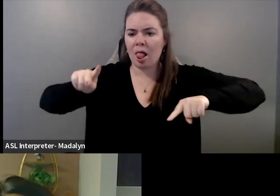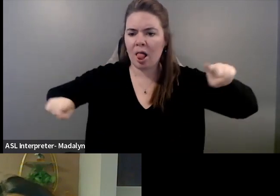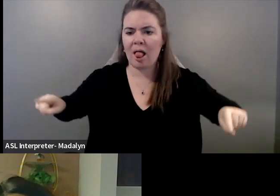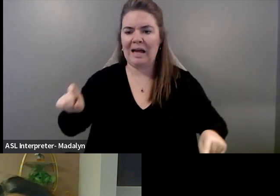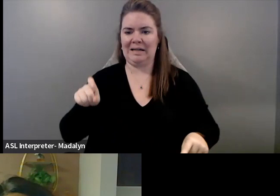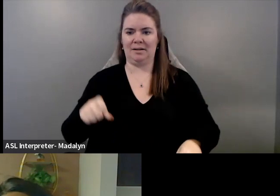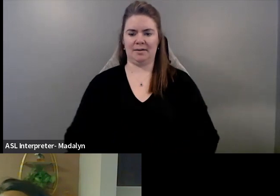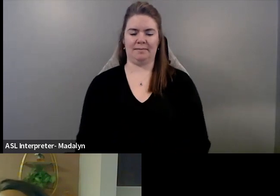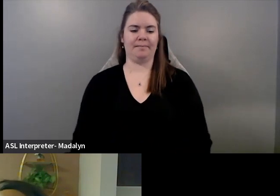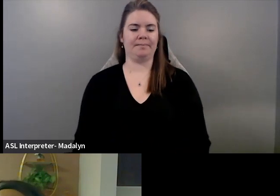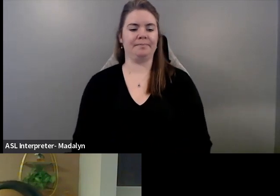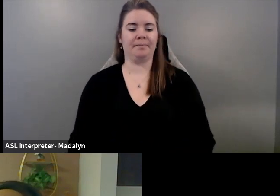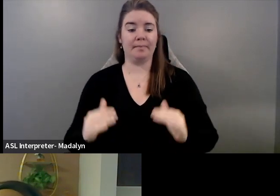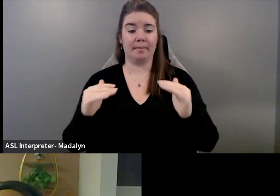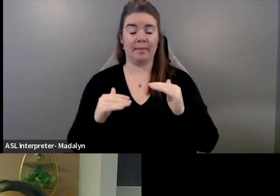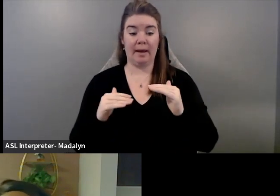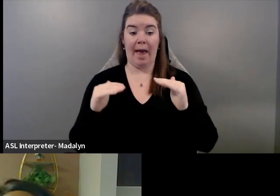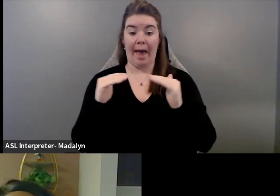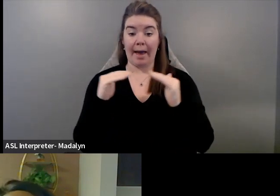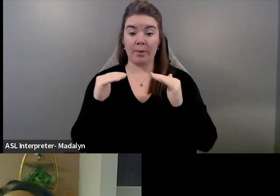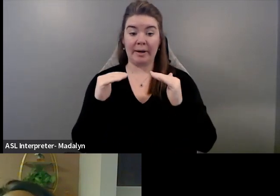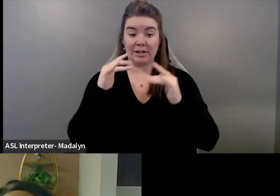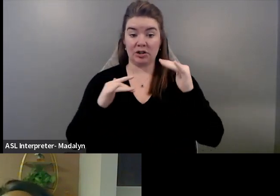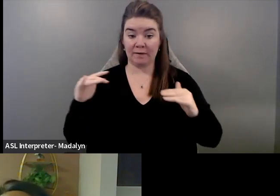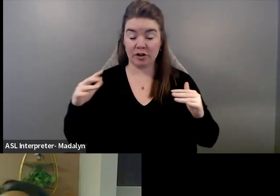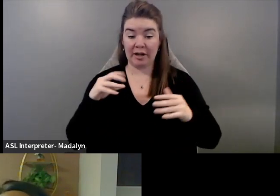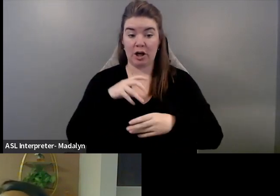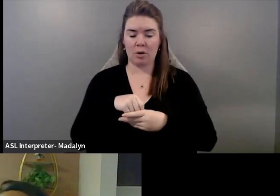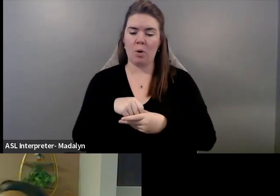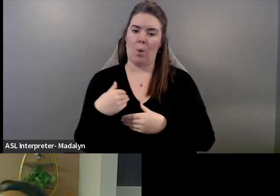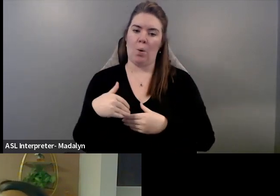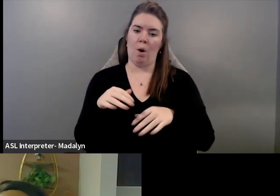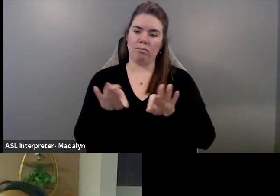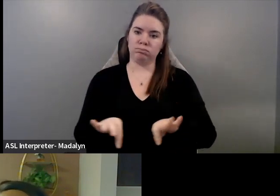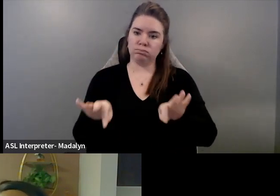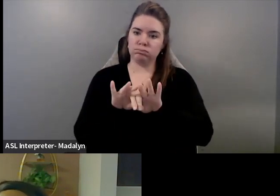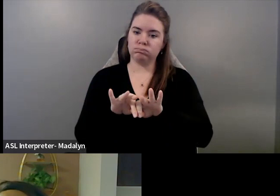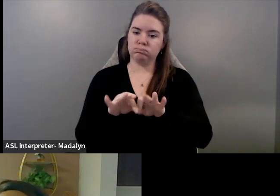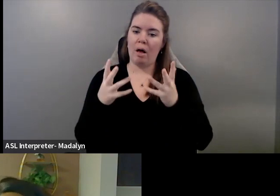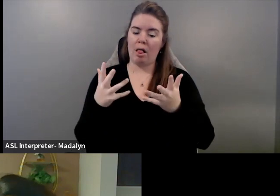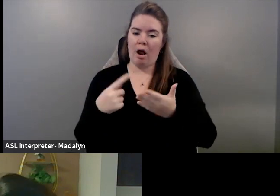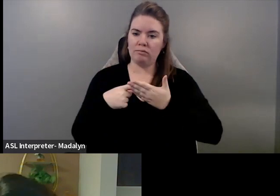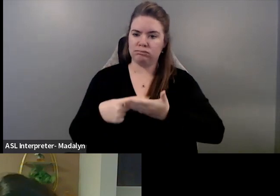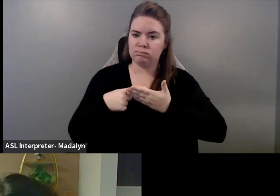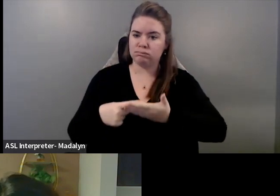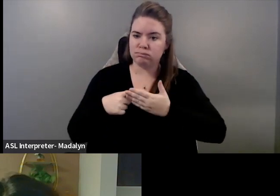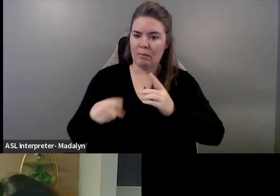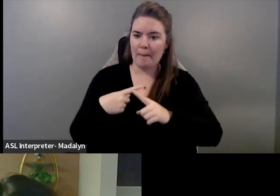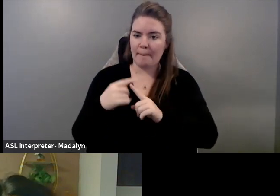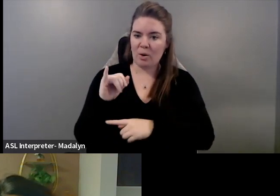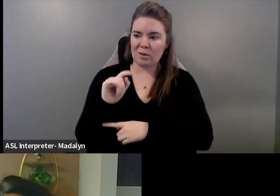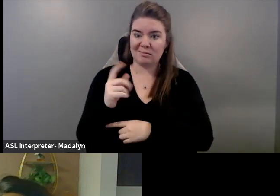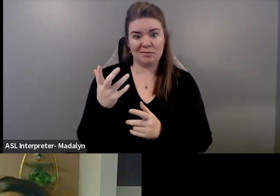Equity and diversity and inclusion are huge. There's been a lot of talk about it, and I think it's good. And I think there needs to be more talk